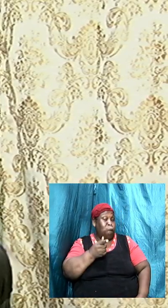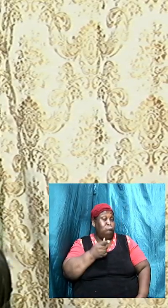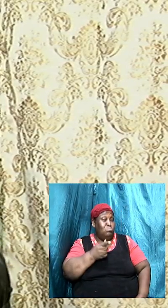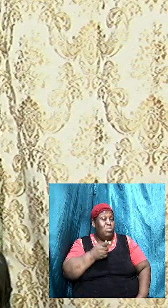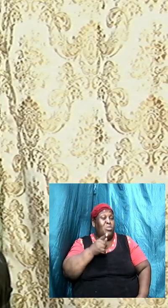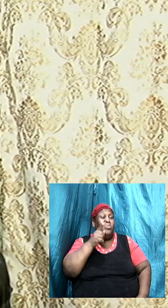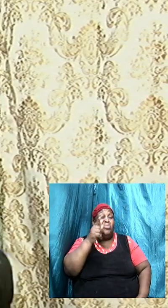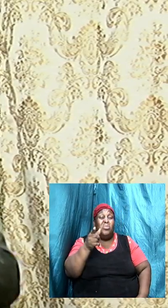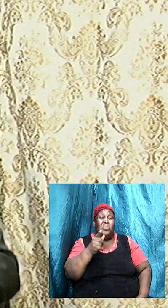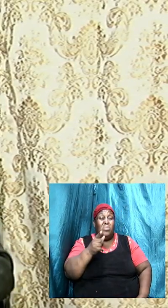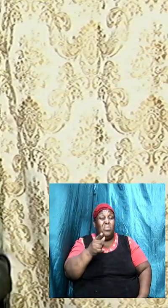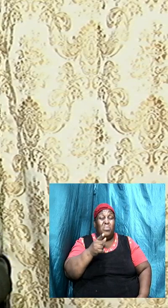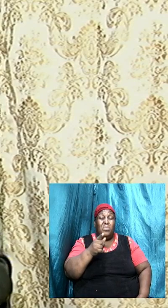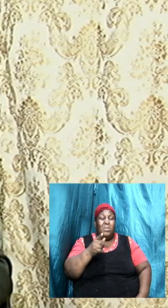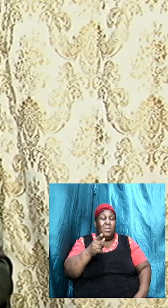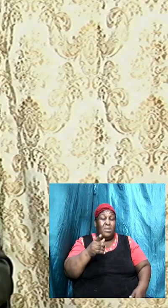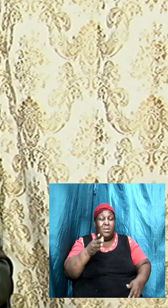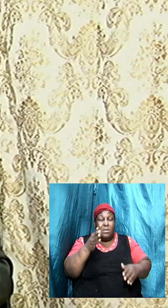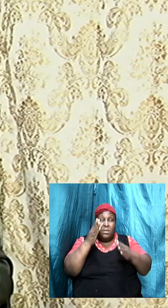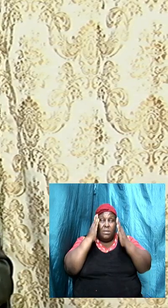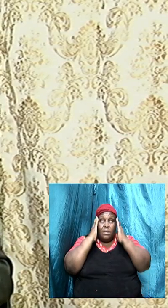you are caught believing a lie.